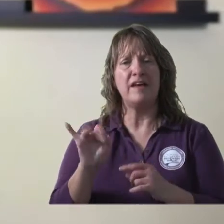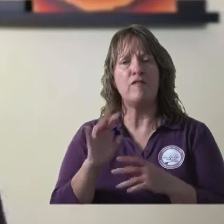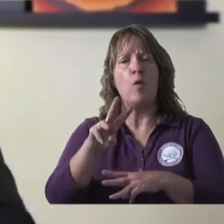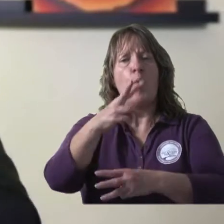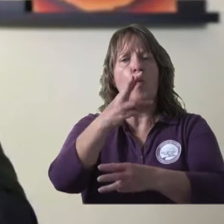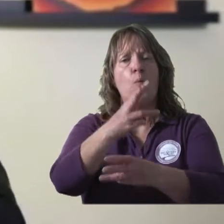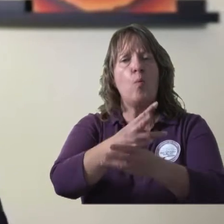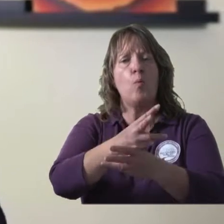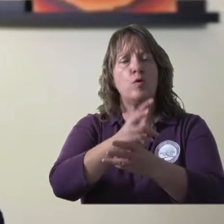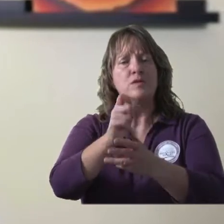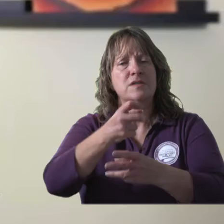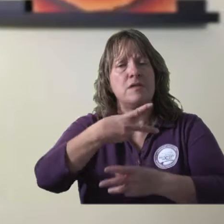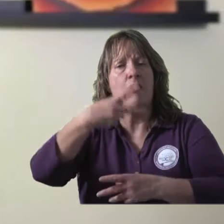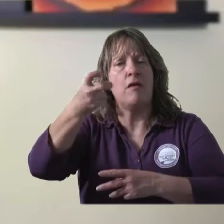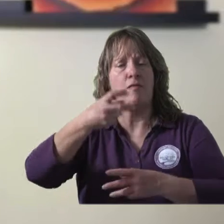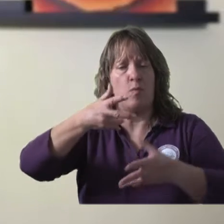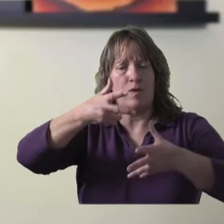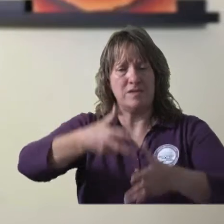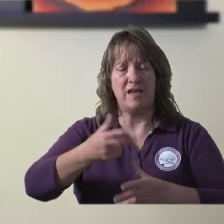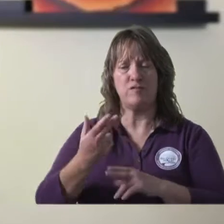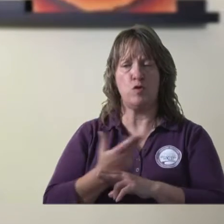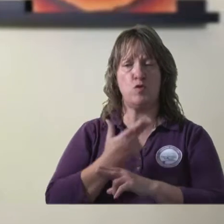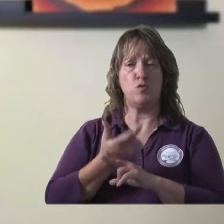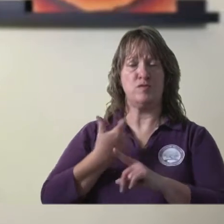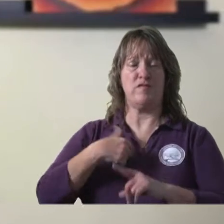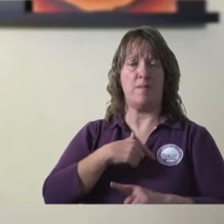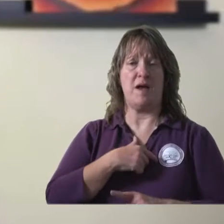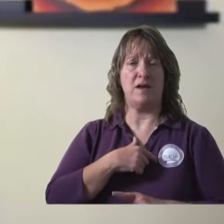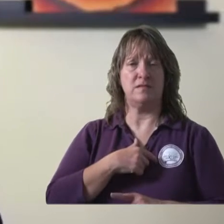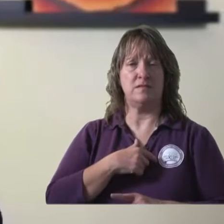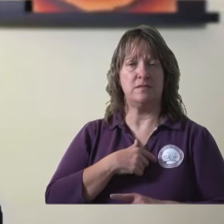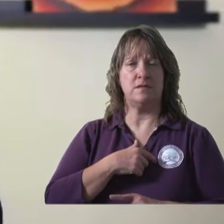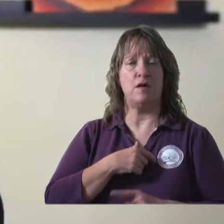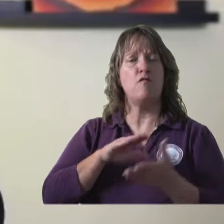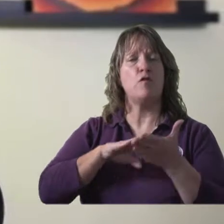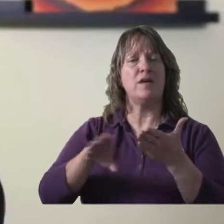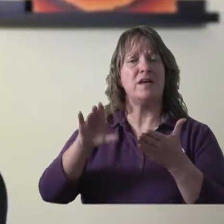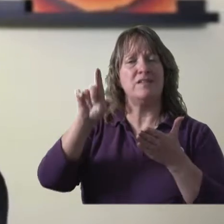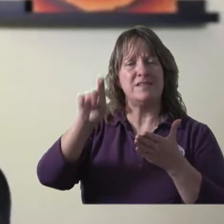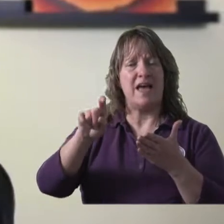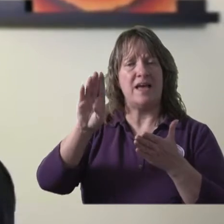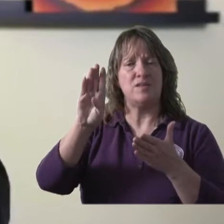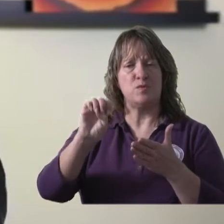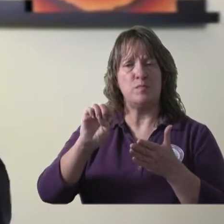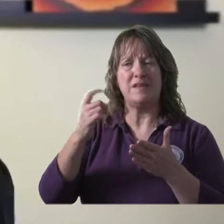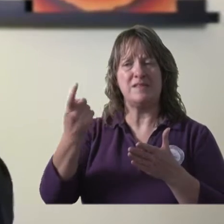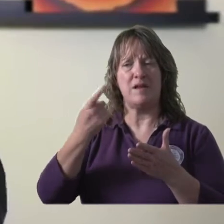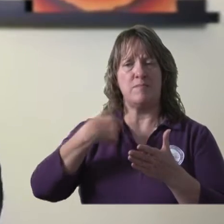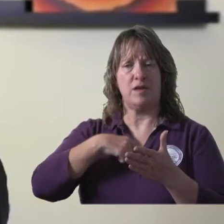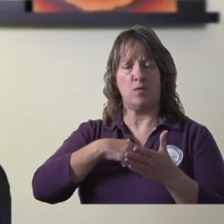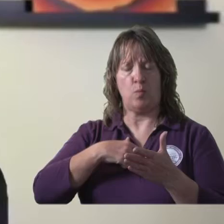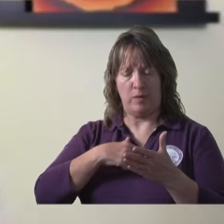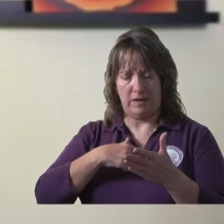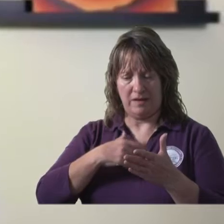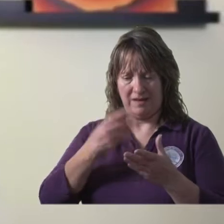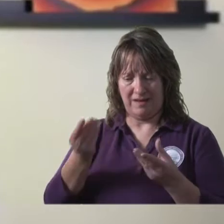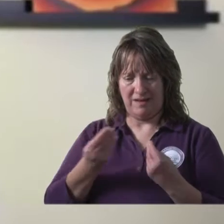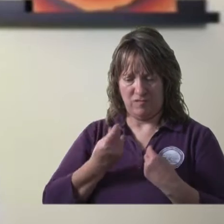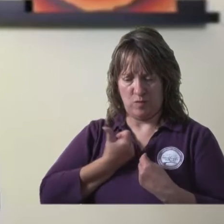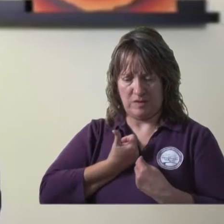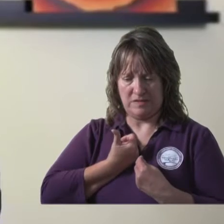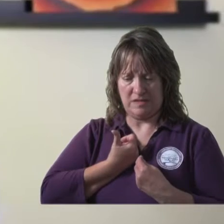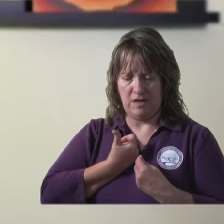is to ever extract the remaining usefulness from us, forgiveness has to be an olive branch we eventually extend